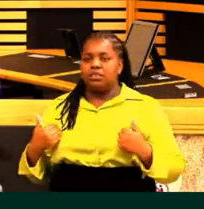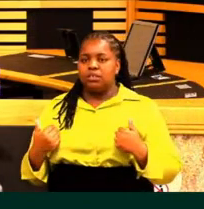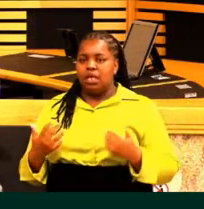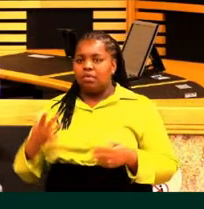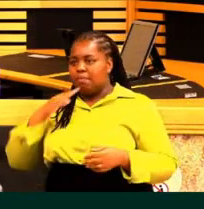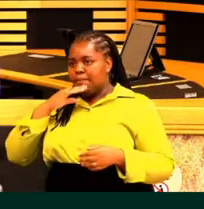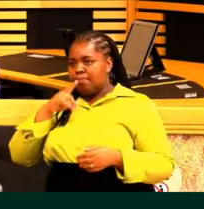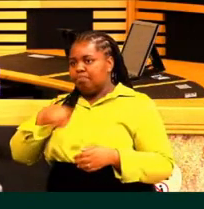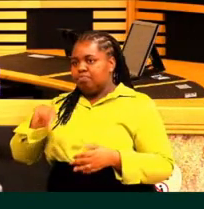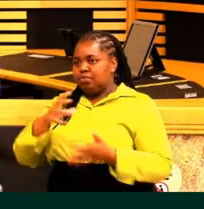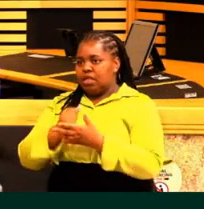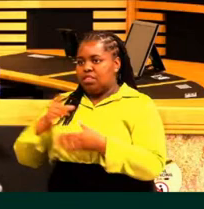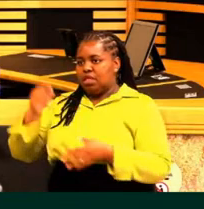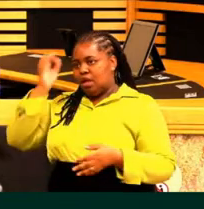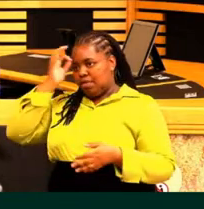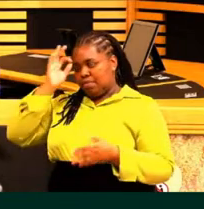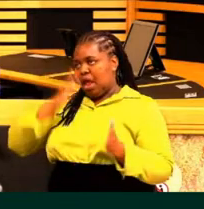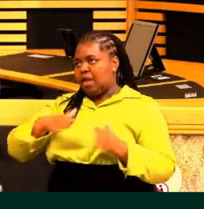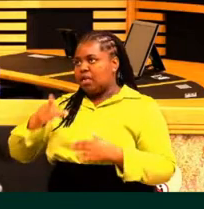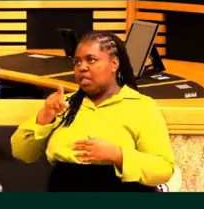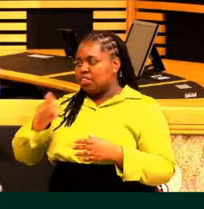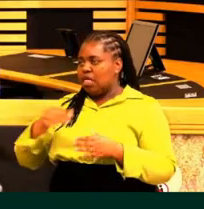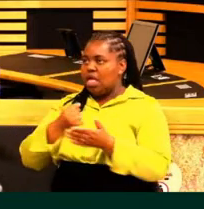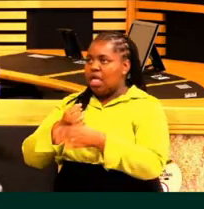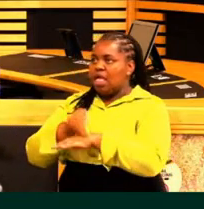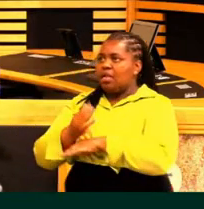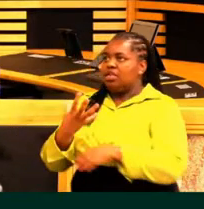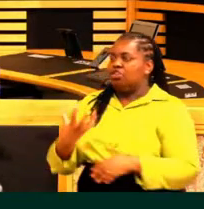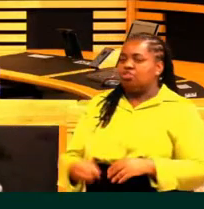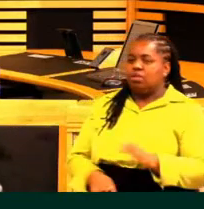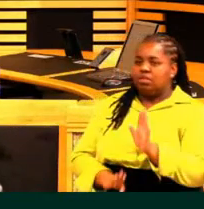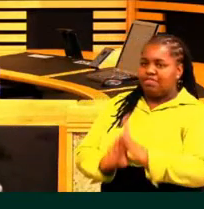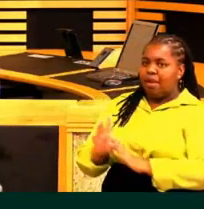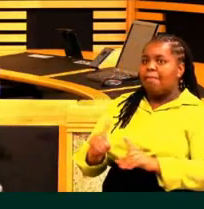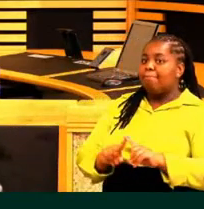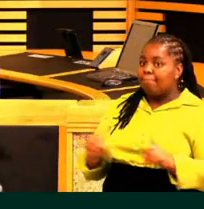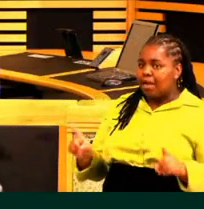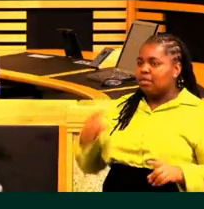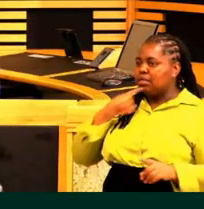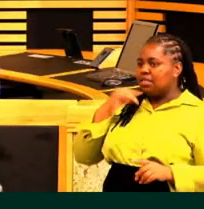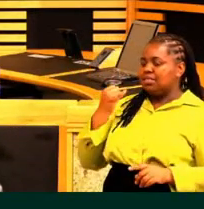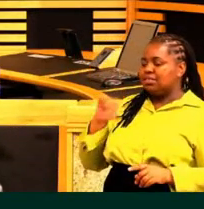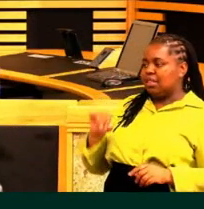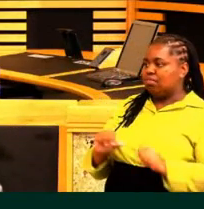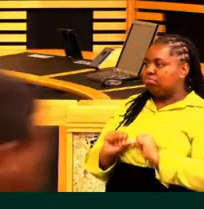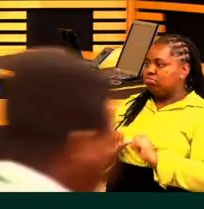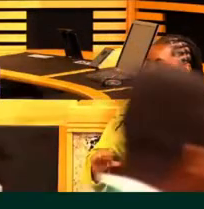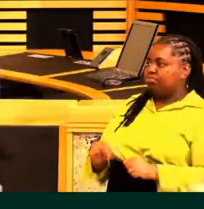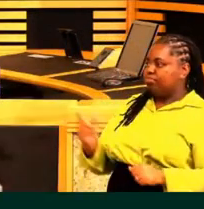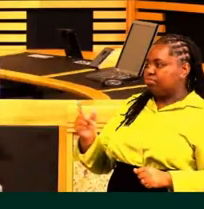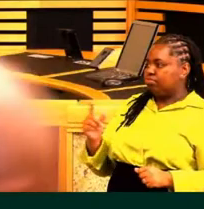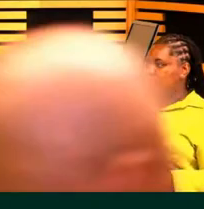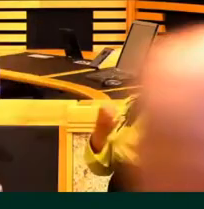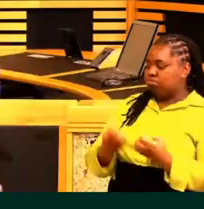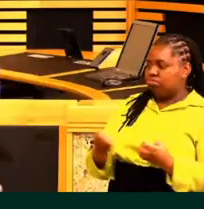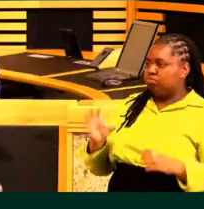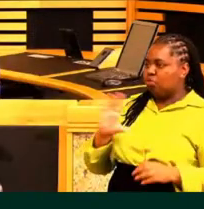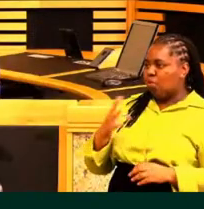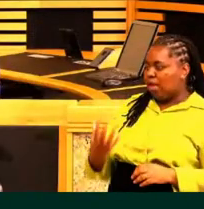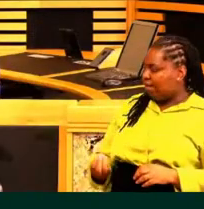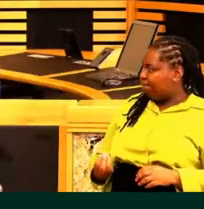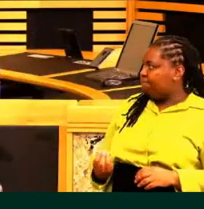been taken by government to address challenges in early childhood development however they still remain very under-resourced